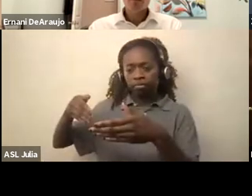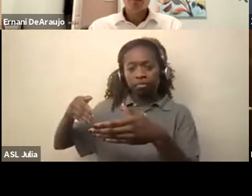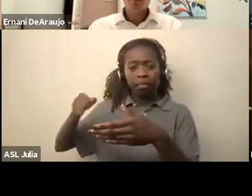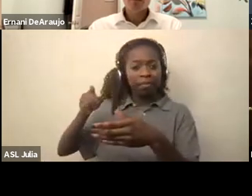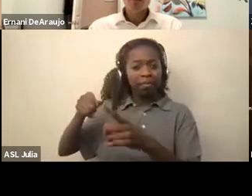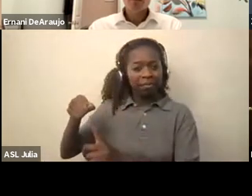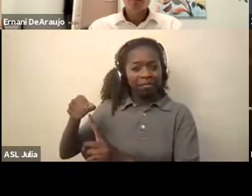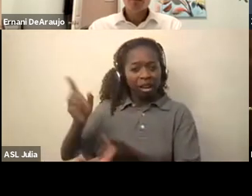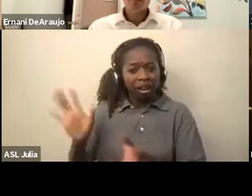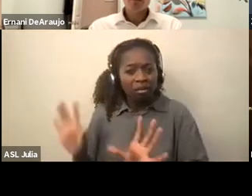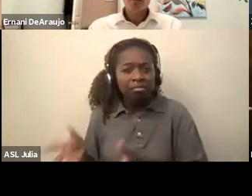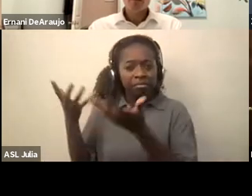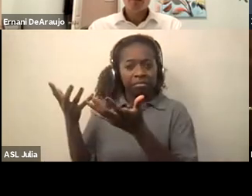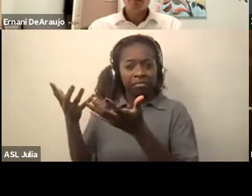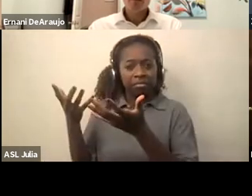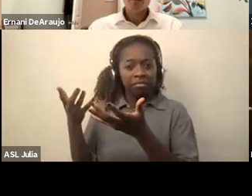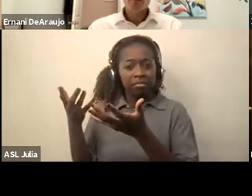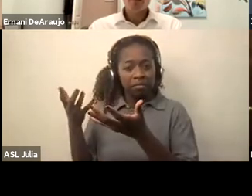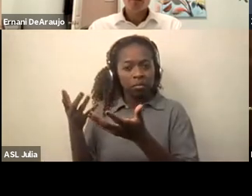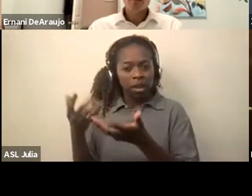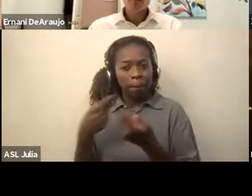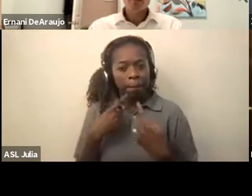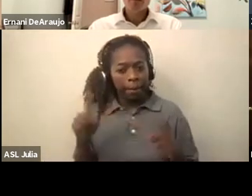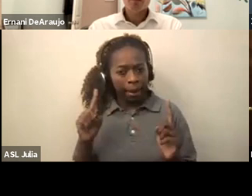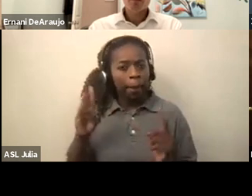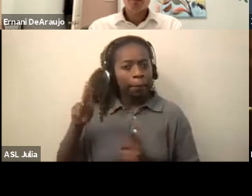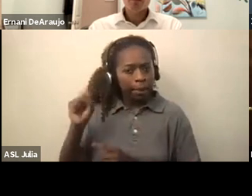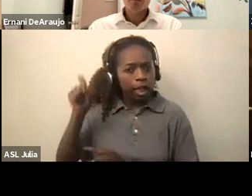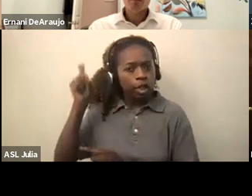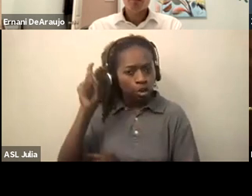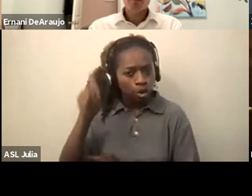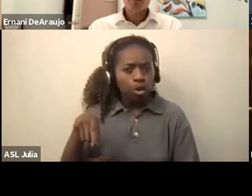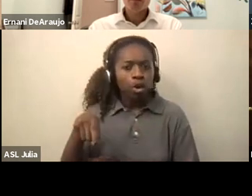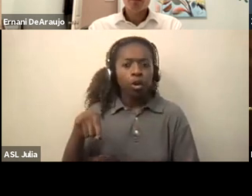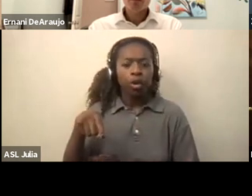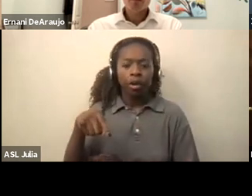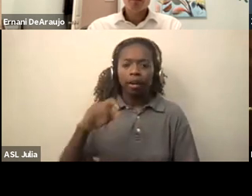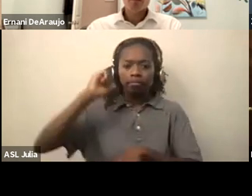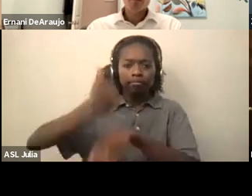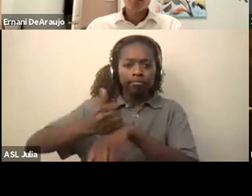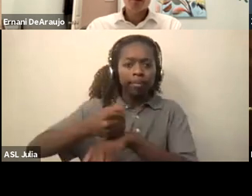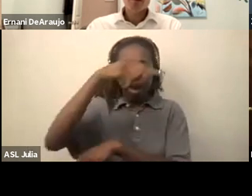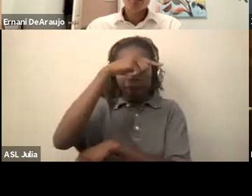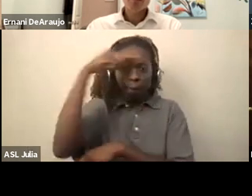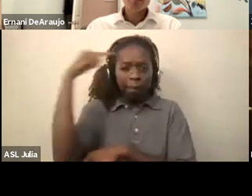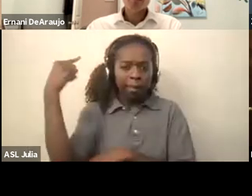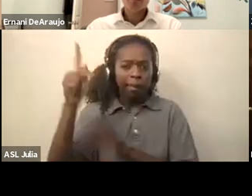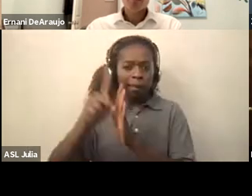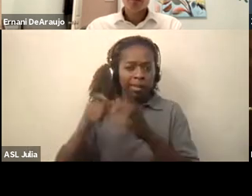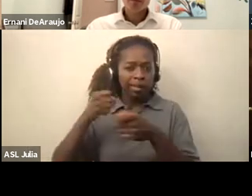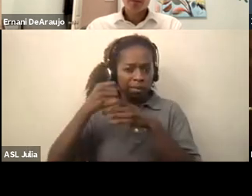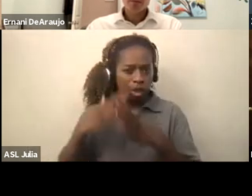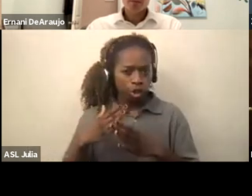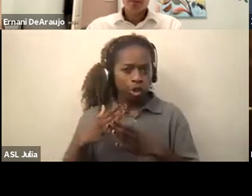marginalized by this system finally bps must employ black policy makers empowered to